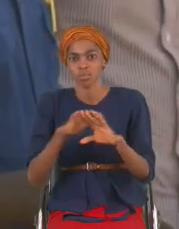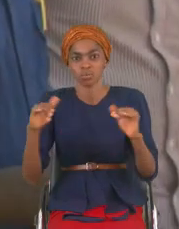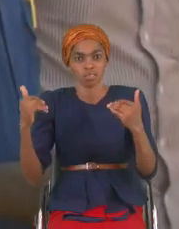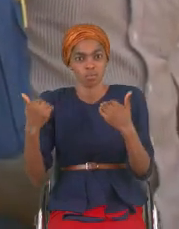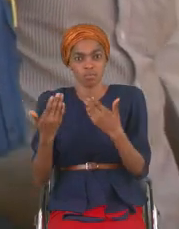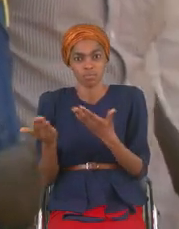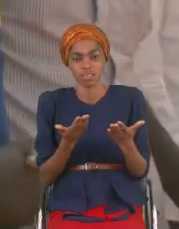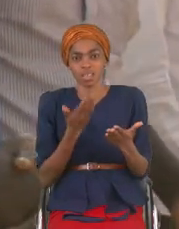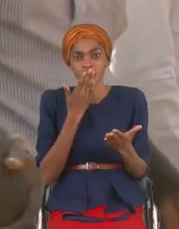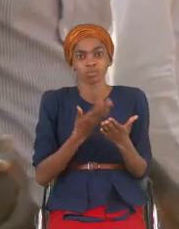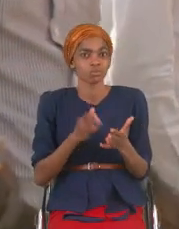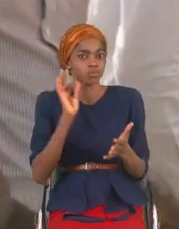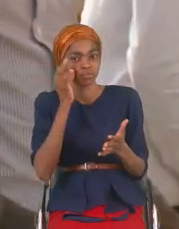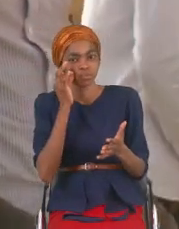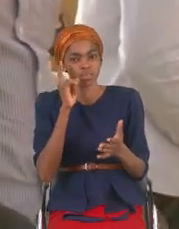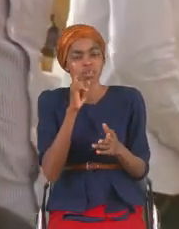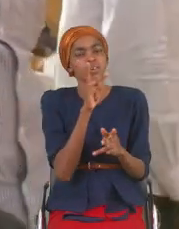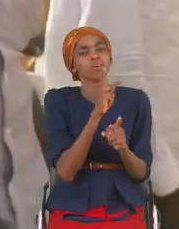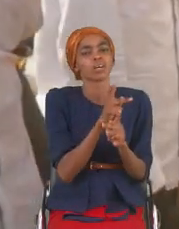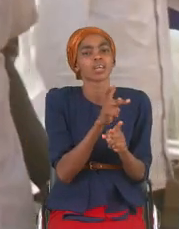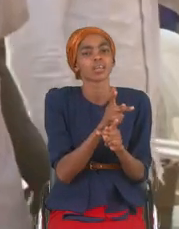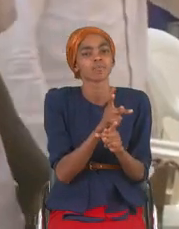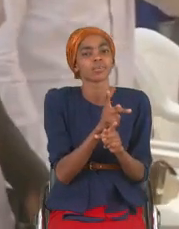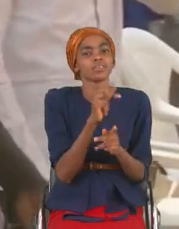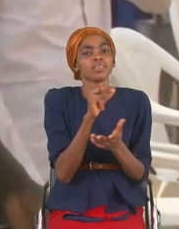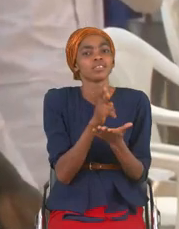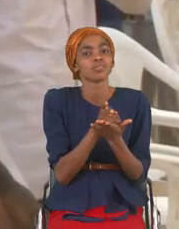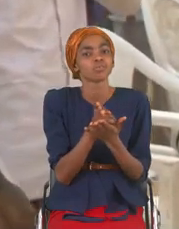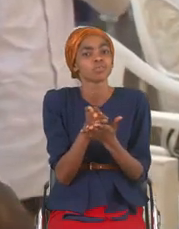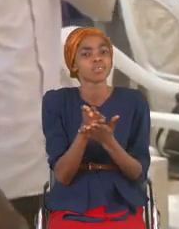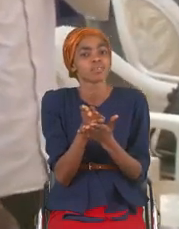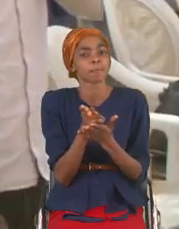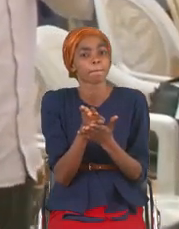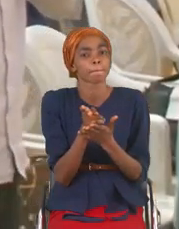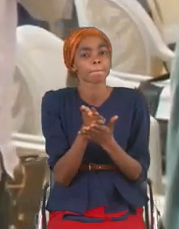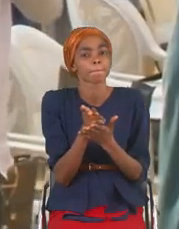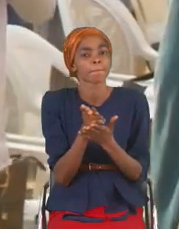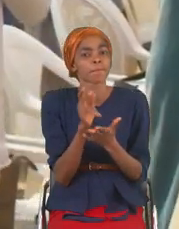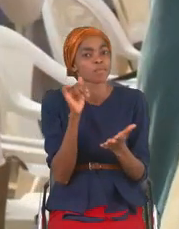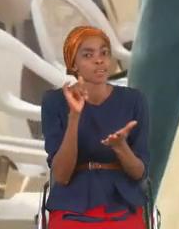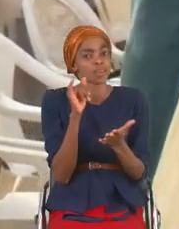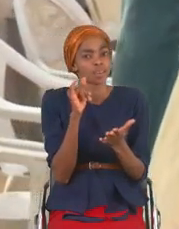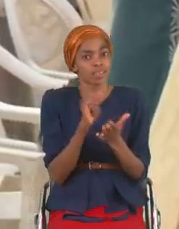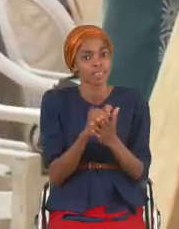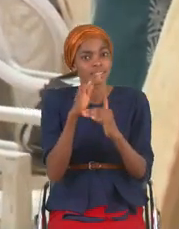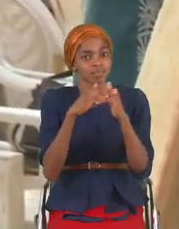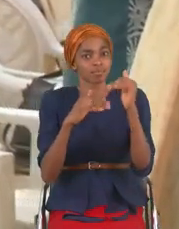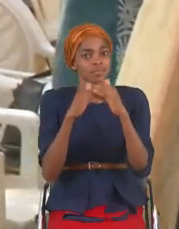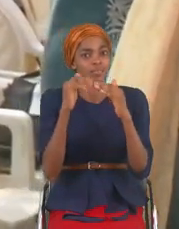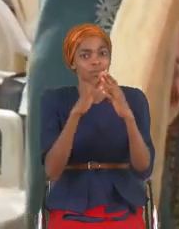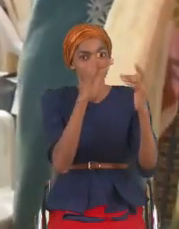You preserve the truth that builds faith.